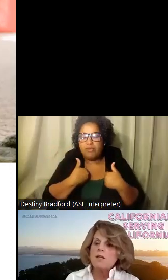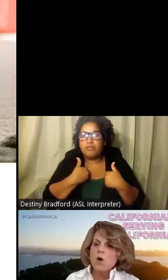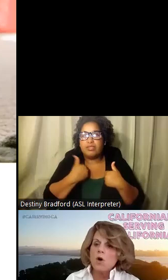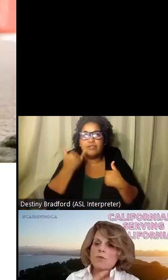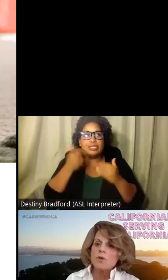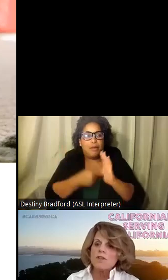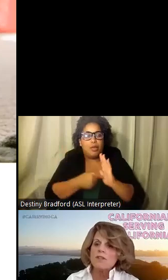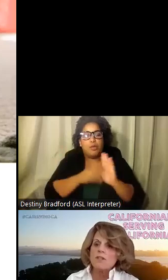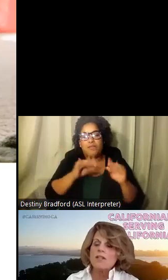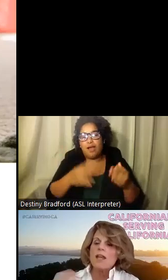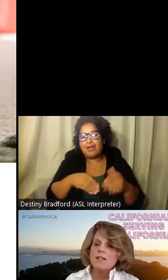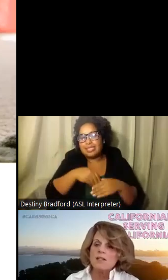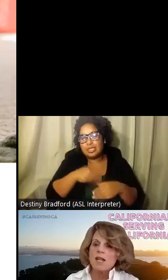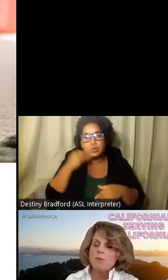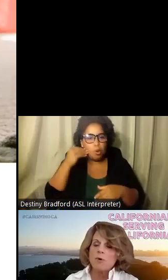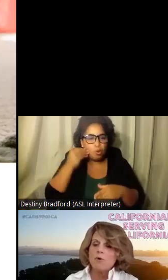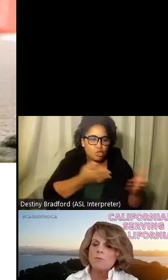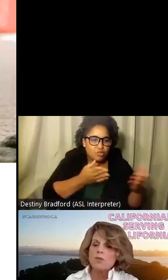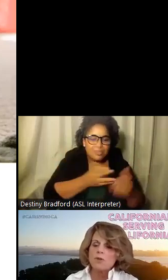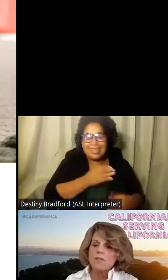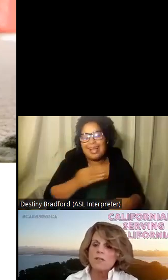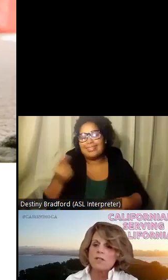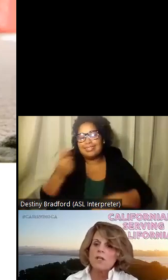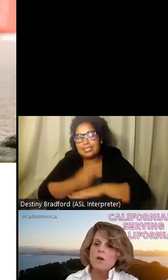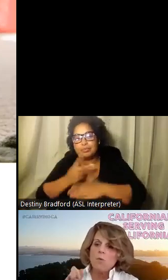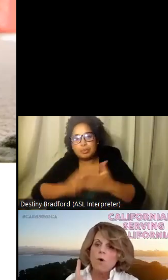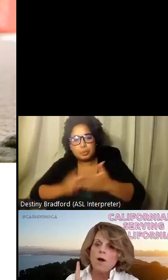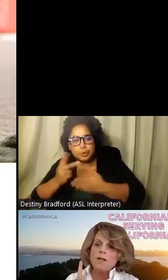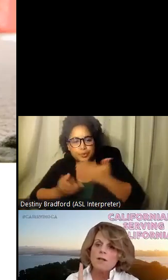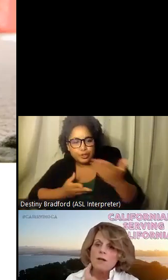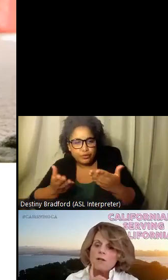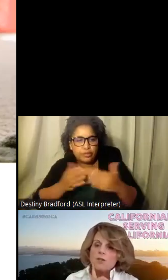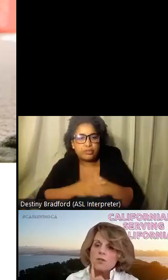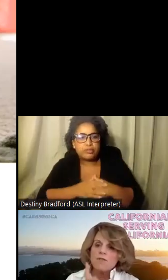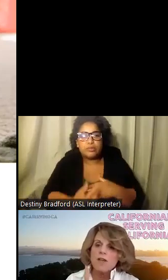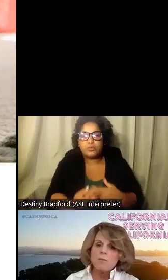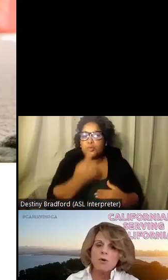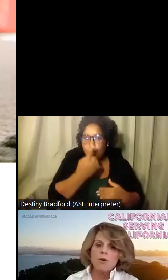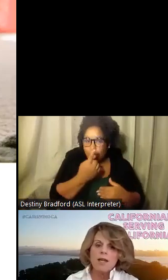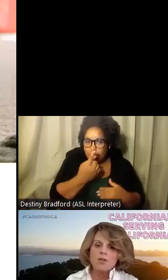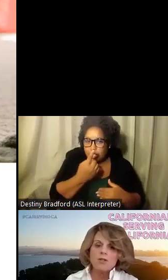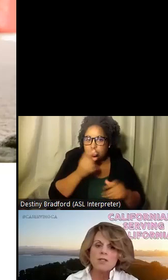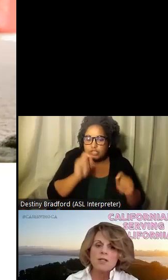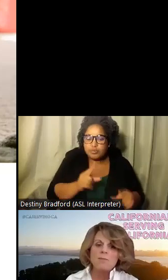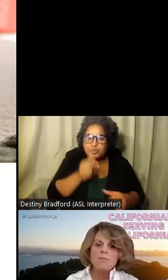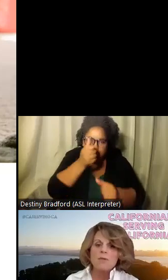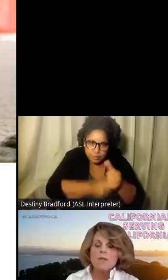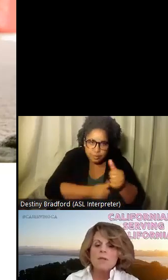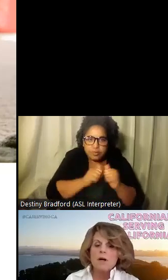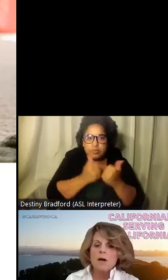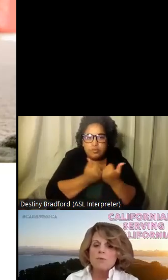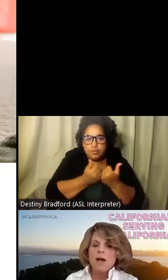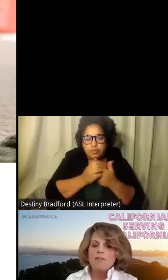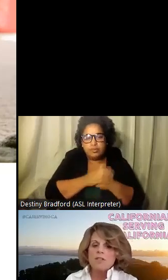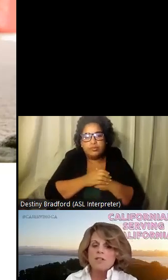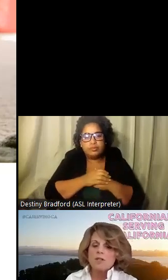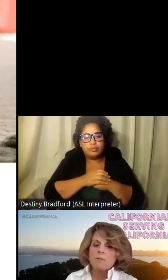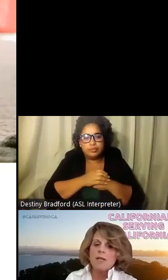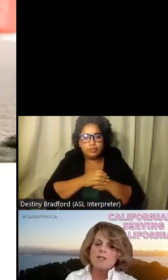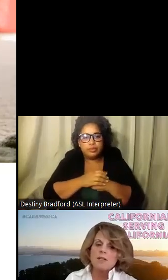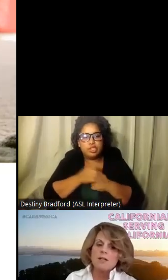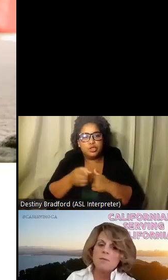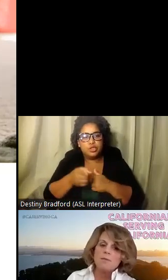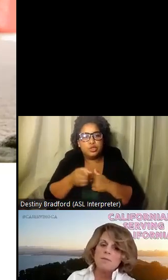provide in-home services and day program services, one survey per agency. You have